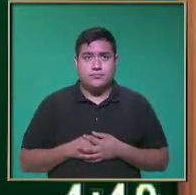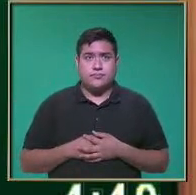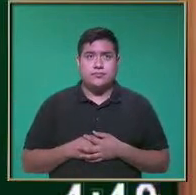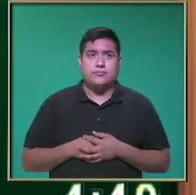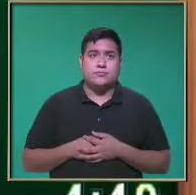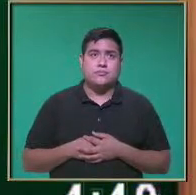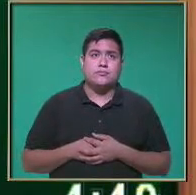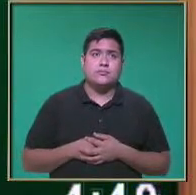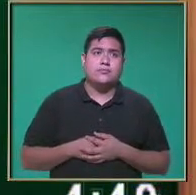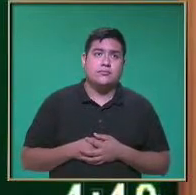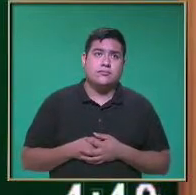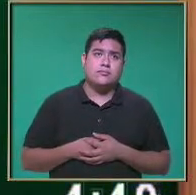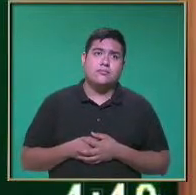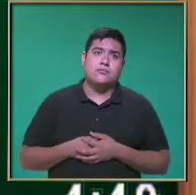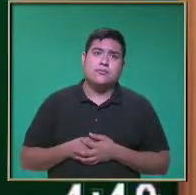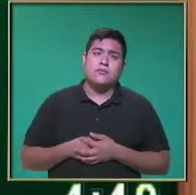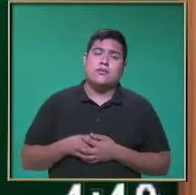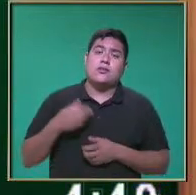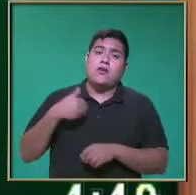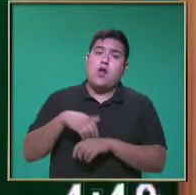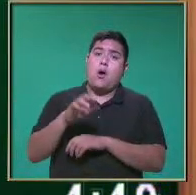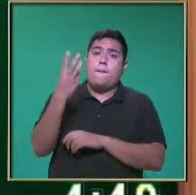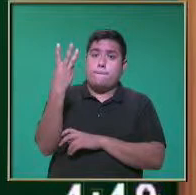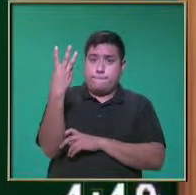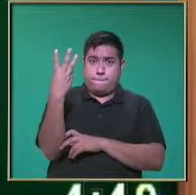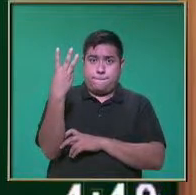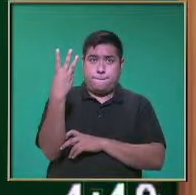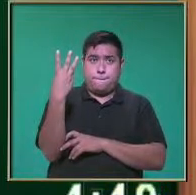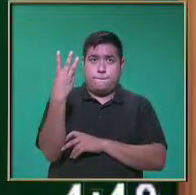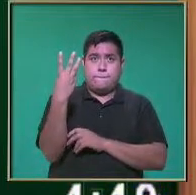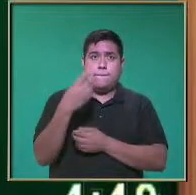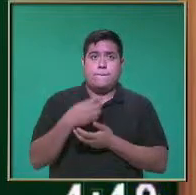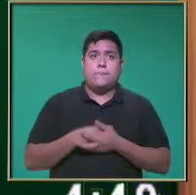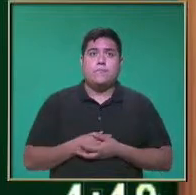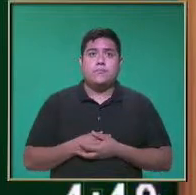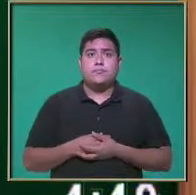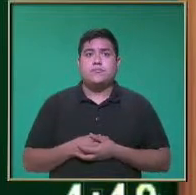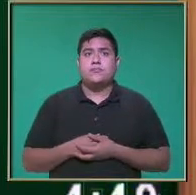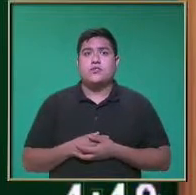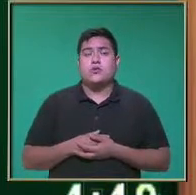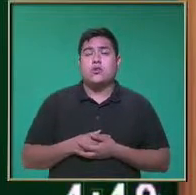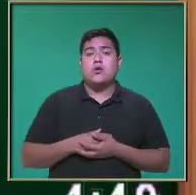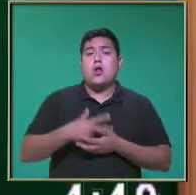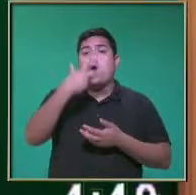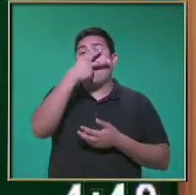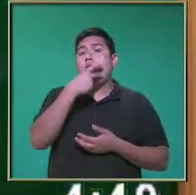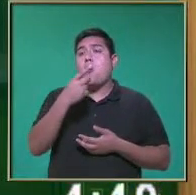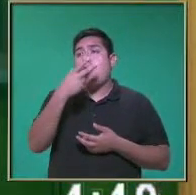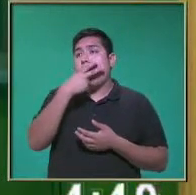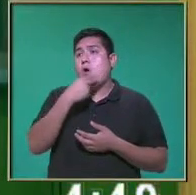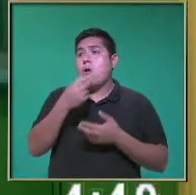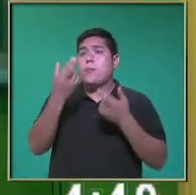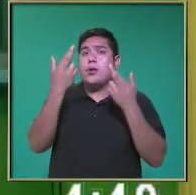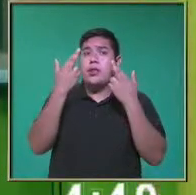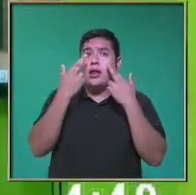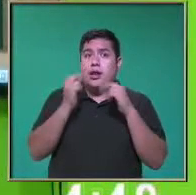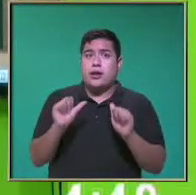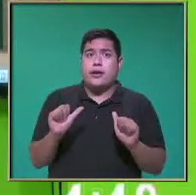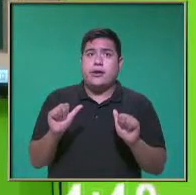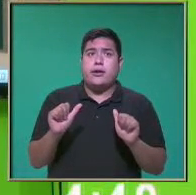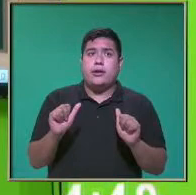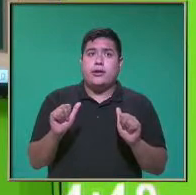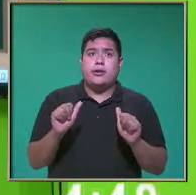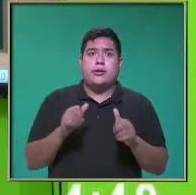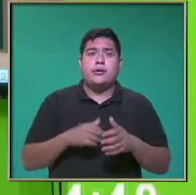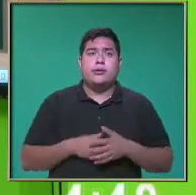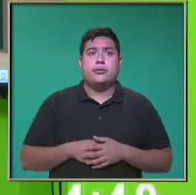final? Now the third event, el tercer evento, is when the farmer's son was riding the horse and fell and broke